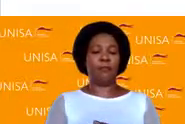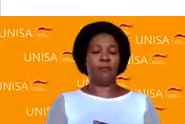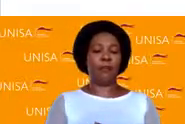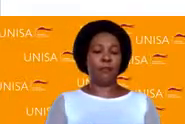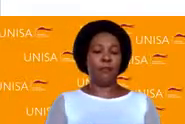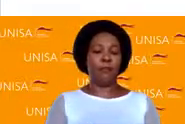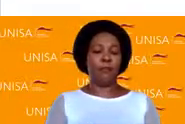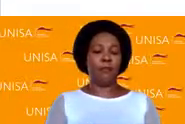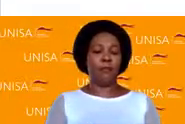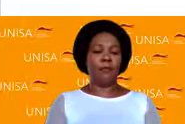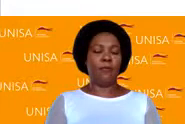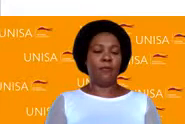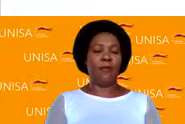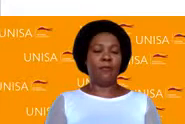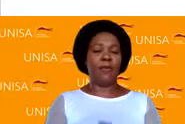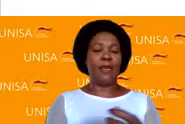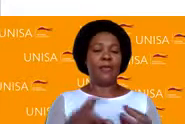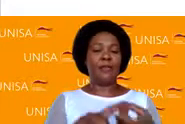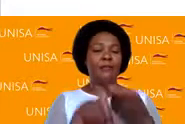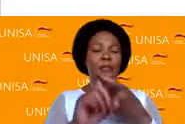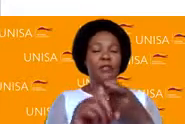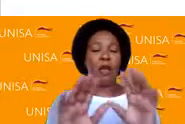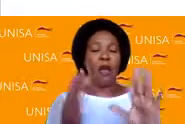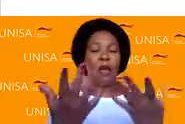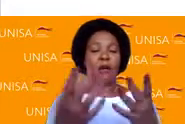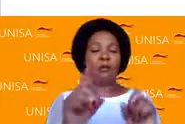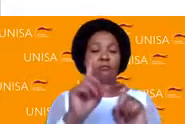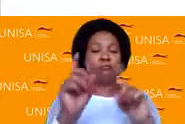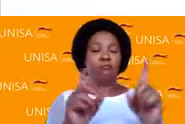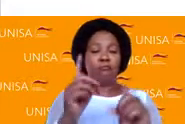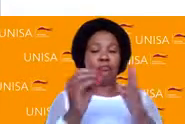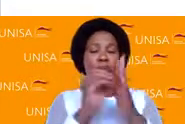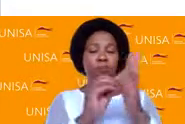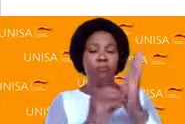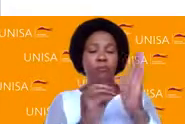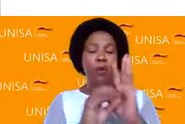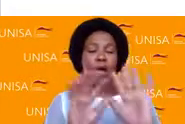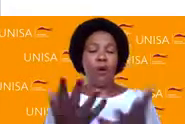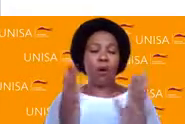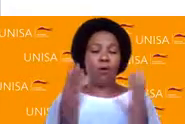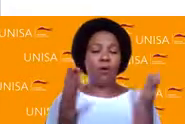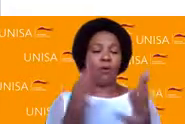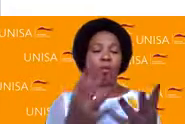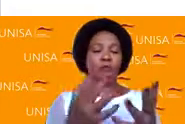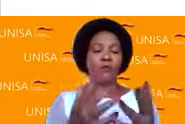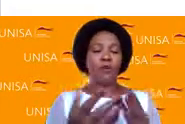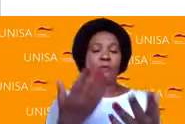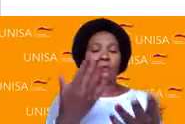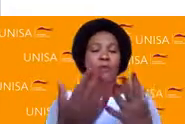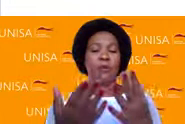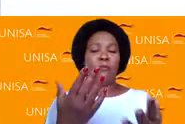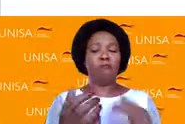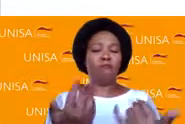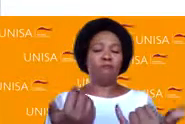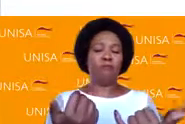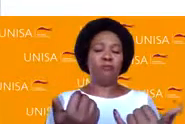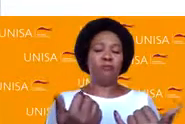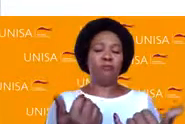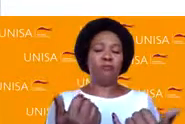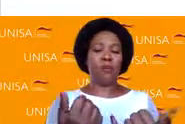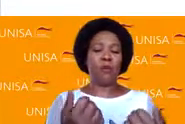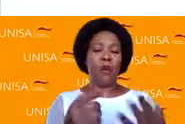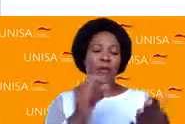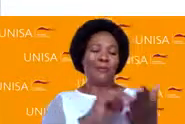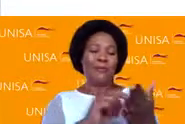And depending on how the quiz has been set up, you might get instantaneous feedback. Usually when it's